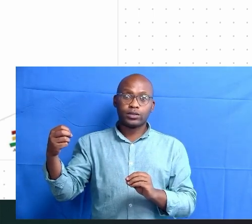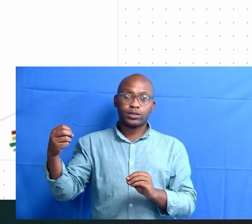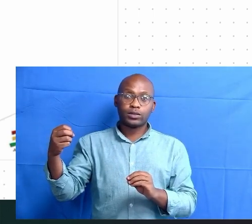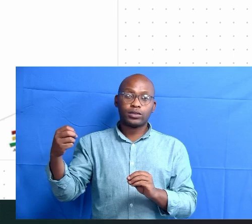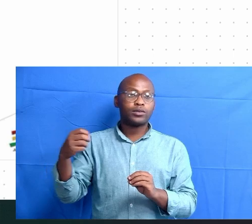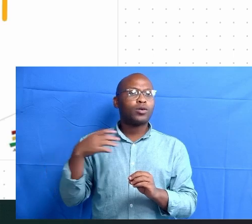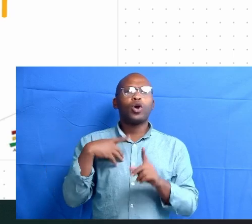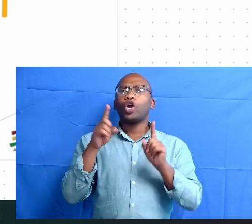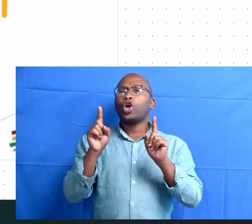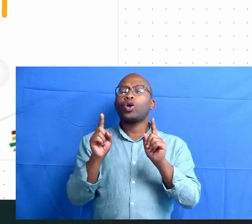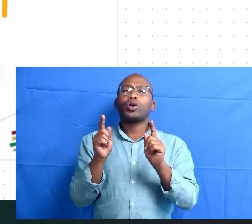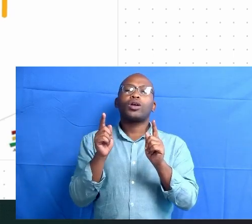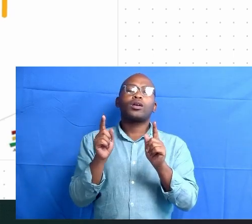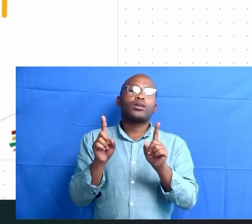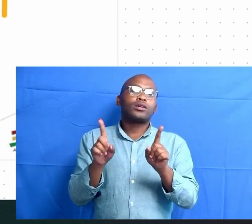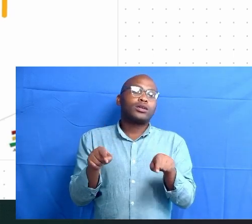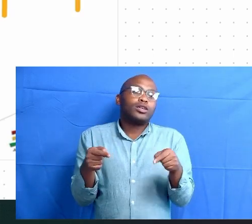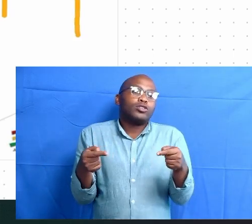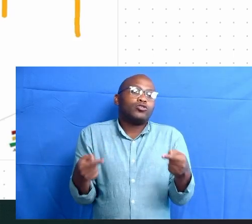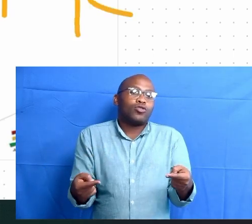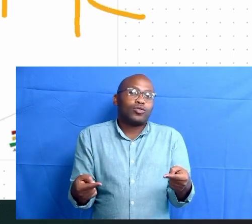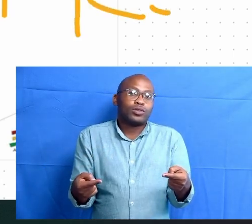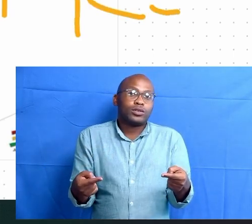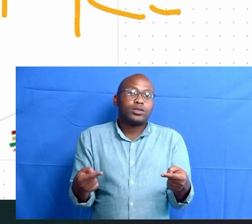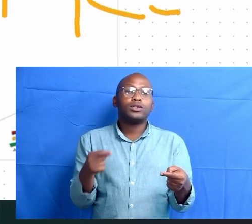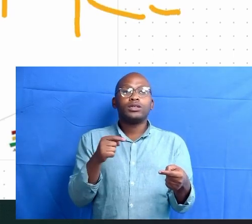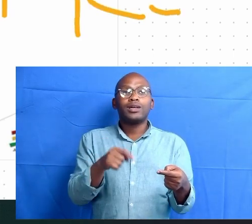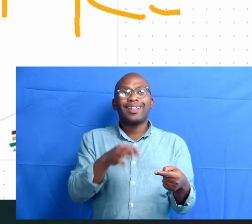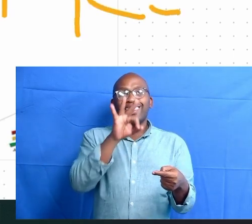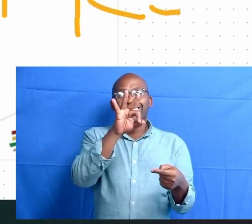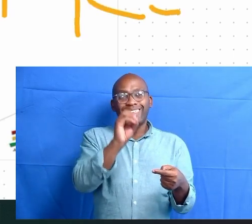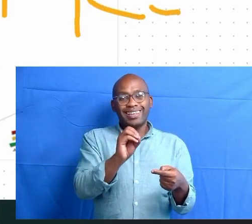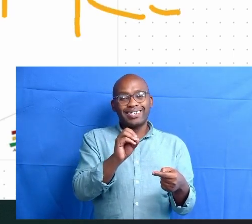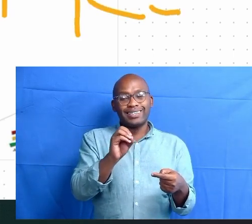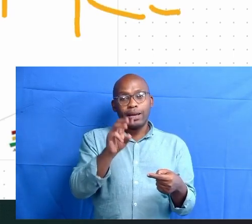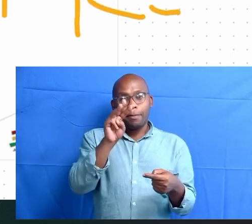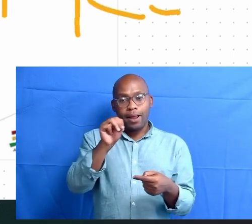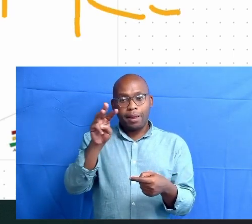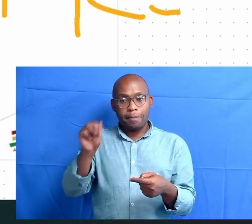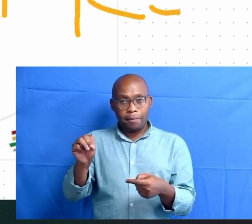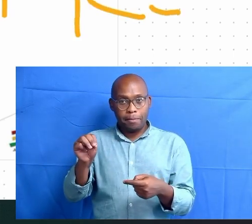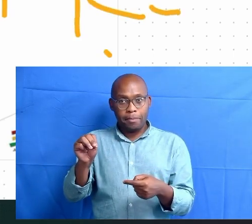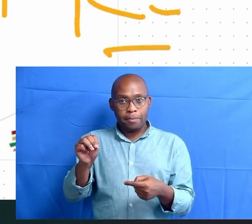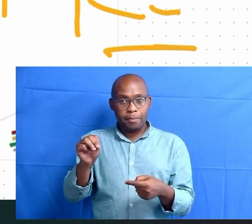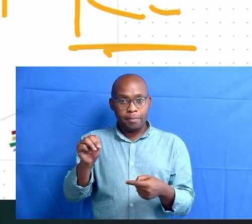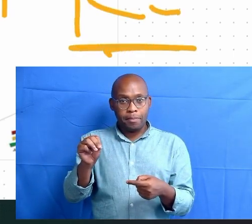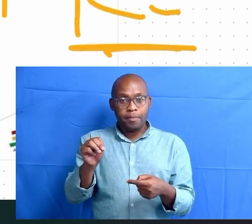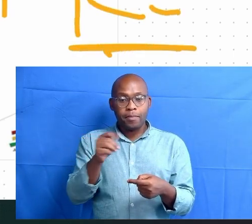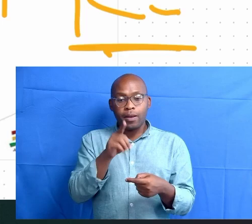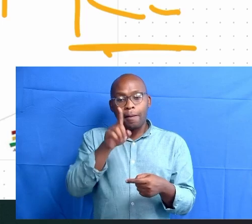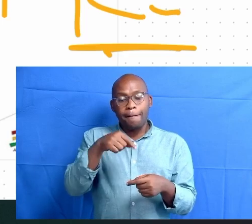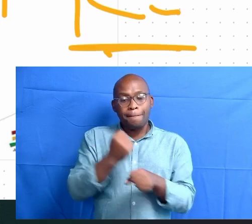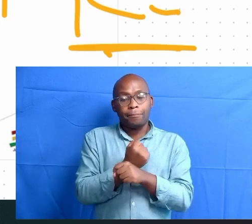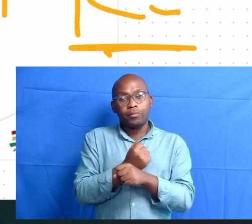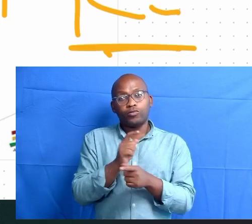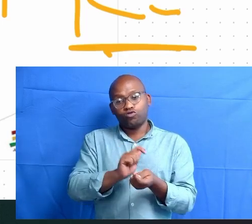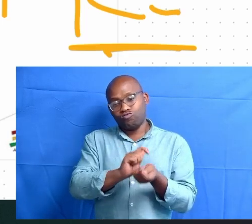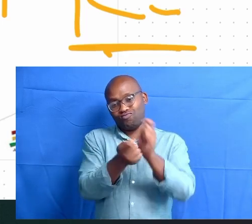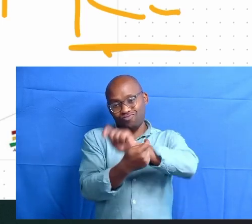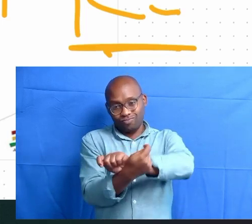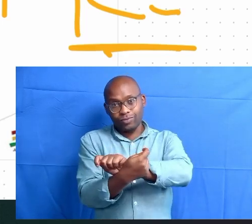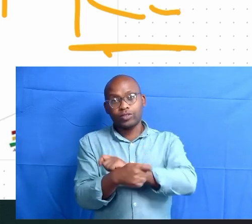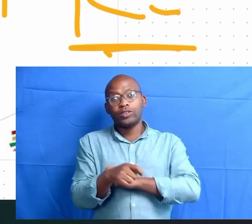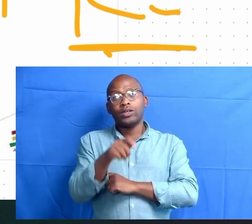30 millimeters when you work out with kilometers. Then you have to change these kilometers